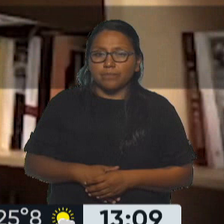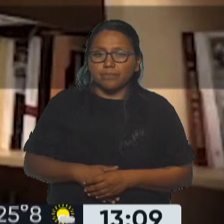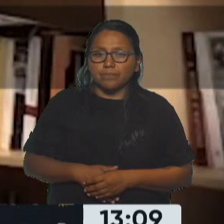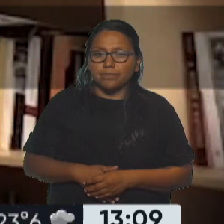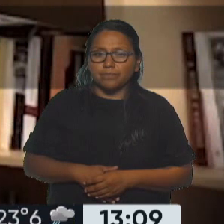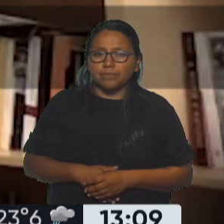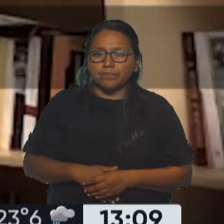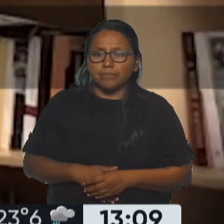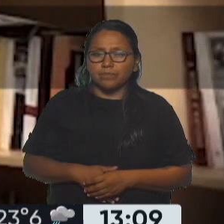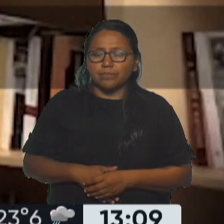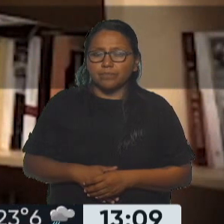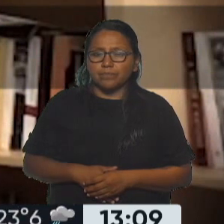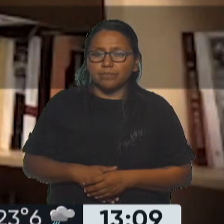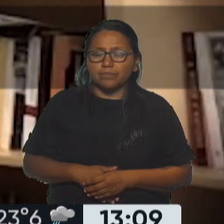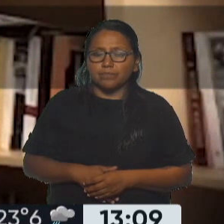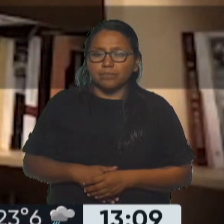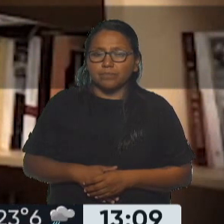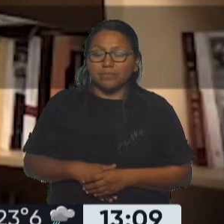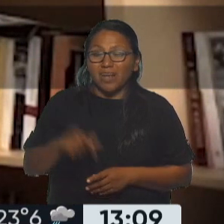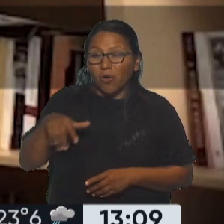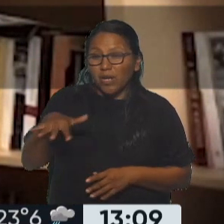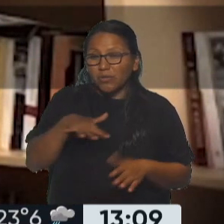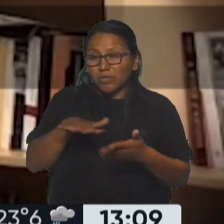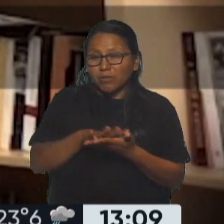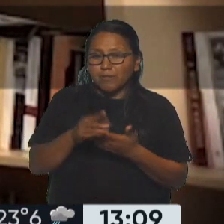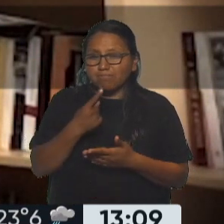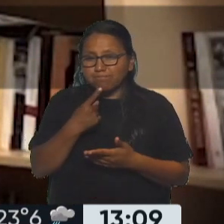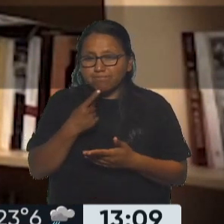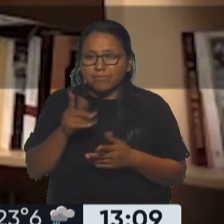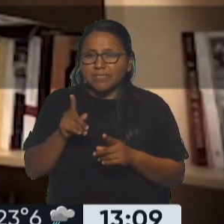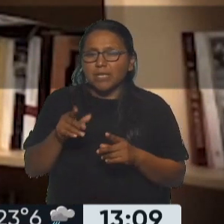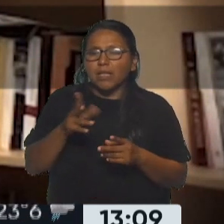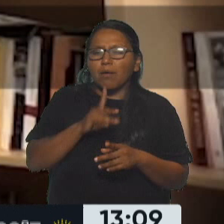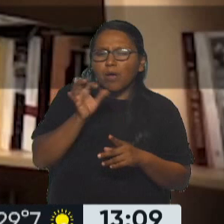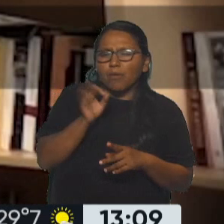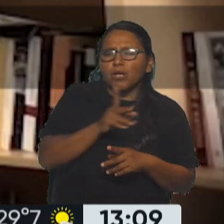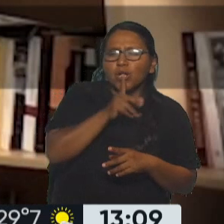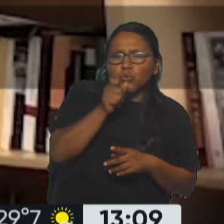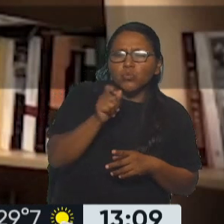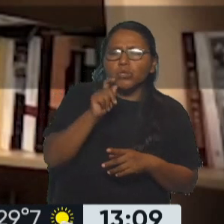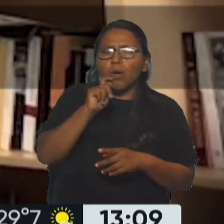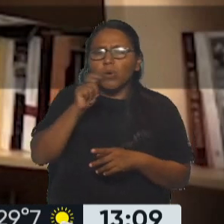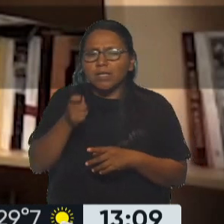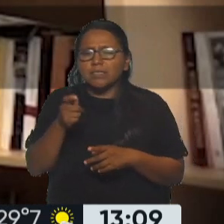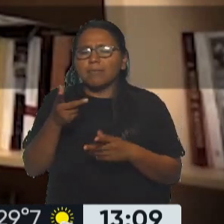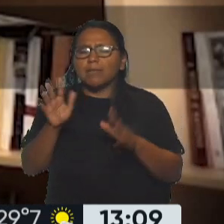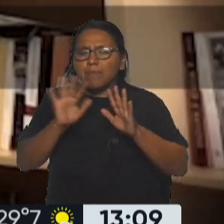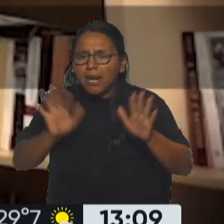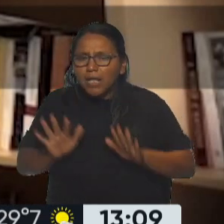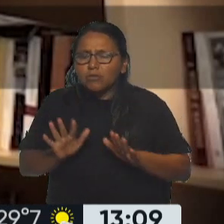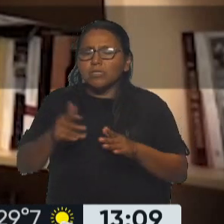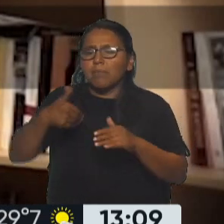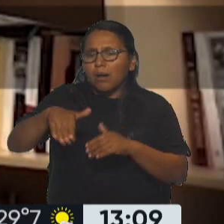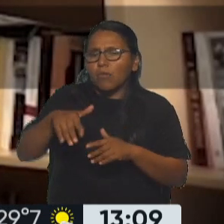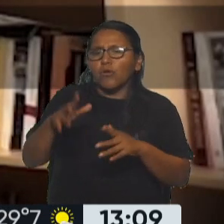Things are in a state of uncertainty. We know that both Russia and Ukraine are preparing for offensive this coming